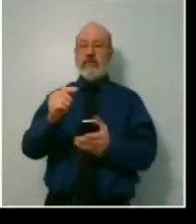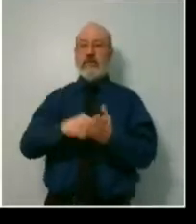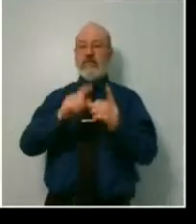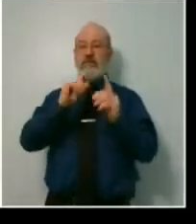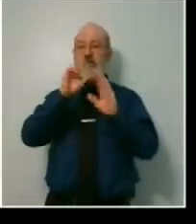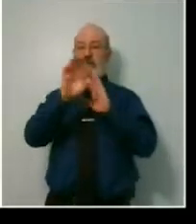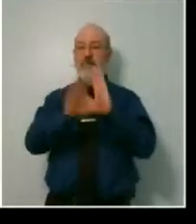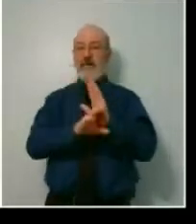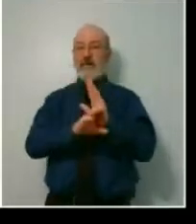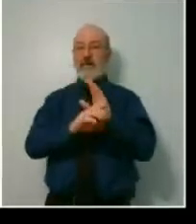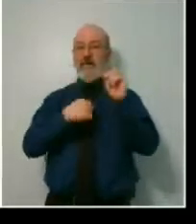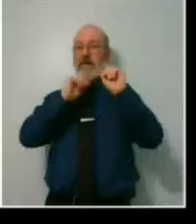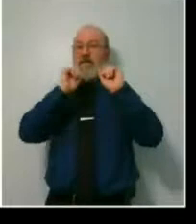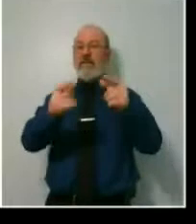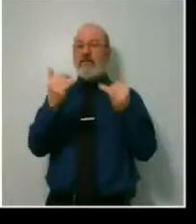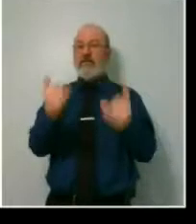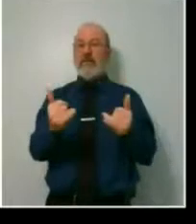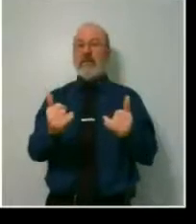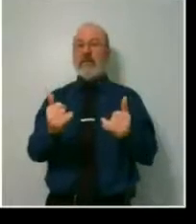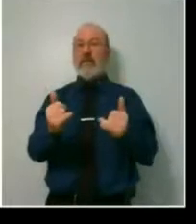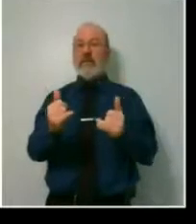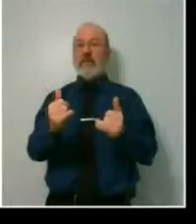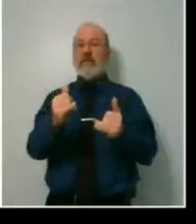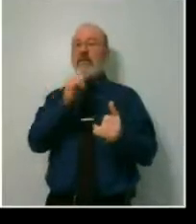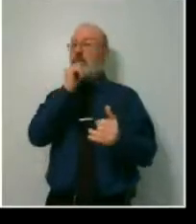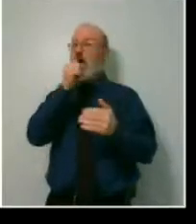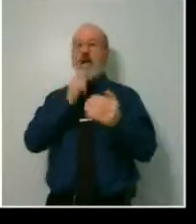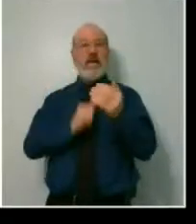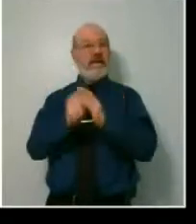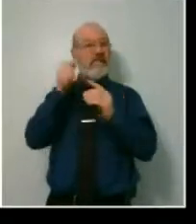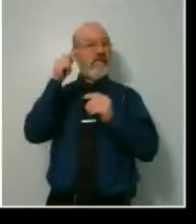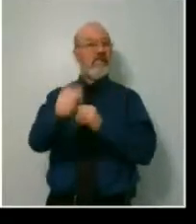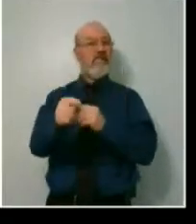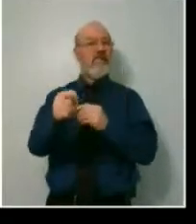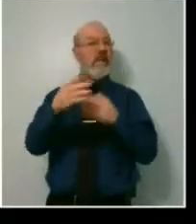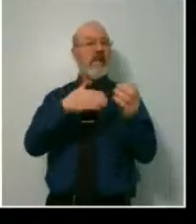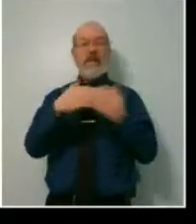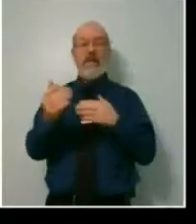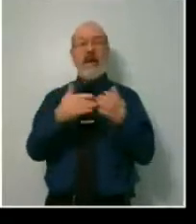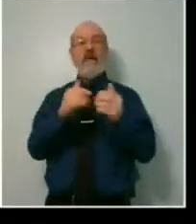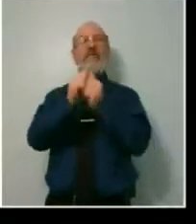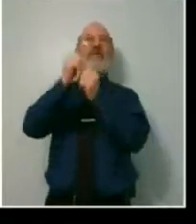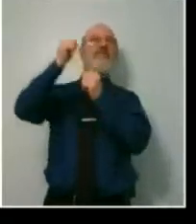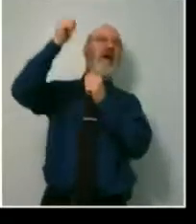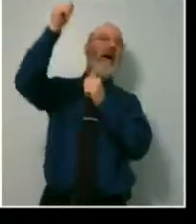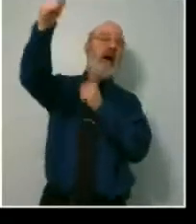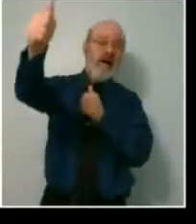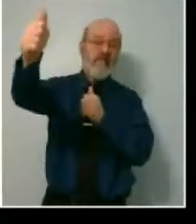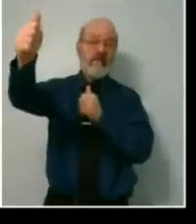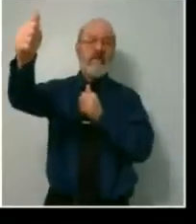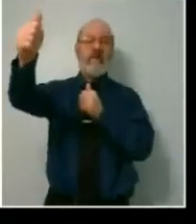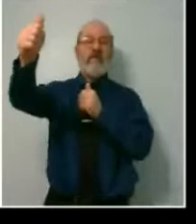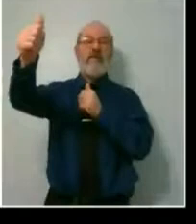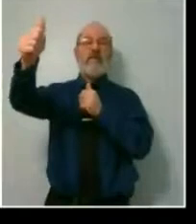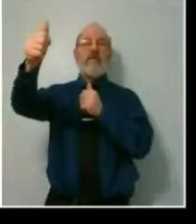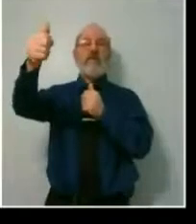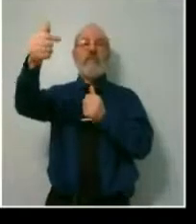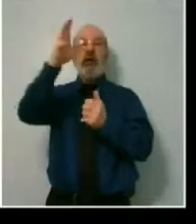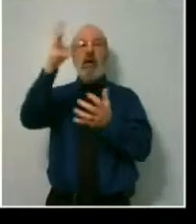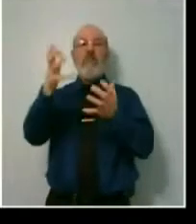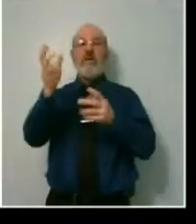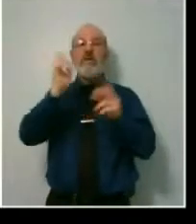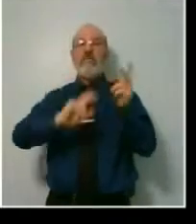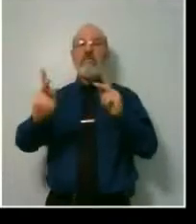thee this day, it is not hidden from thee, neither is it far off." What God wanted his people to